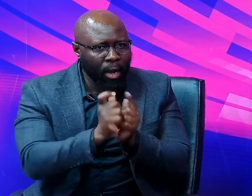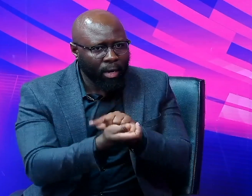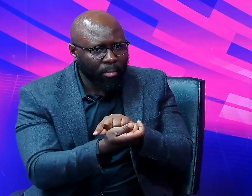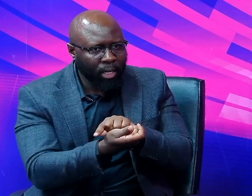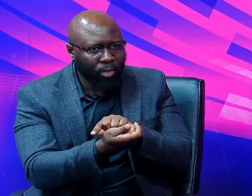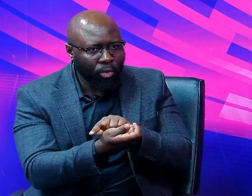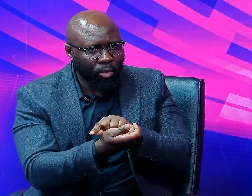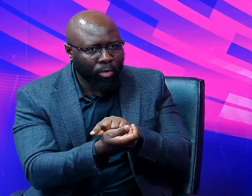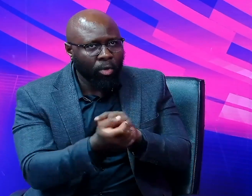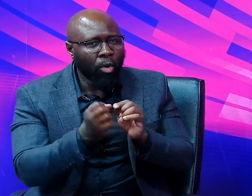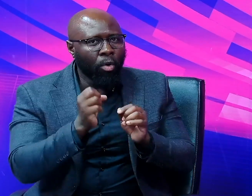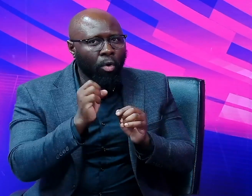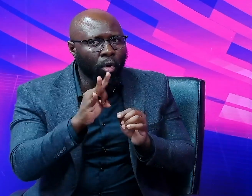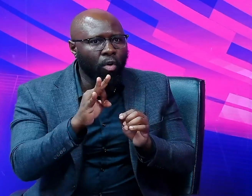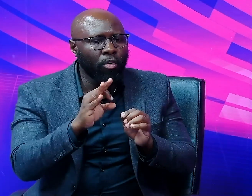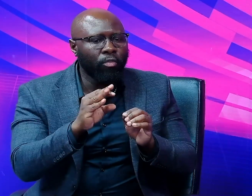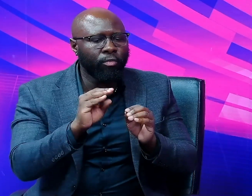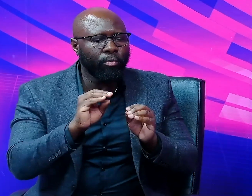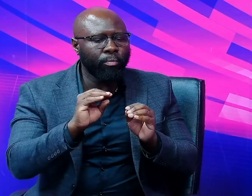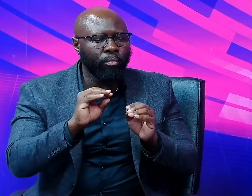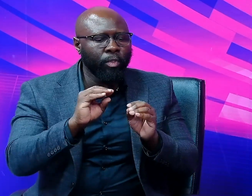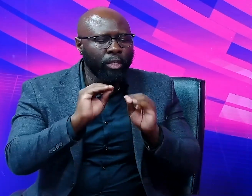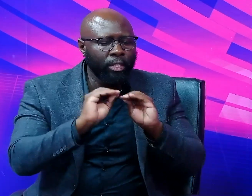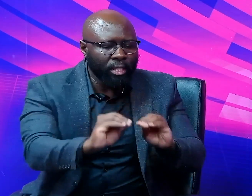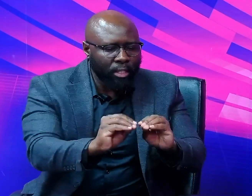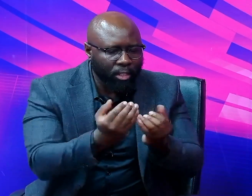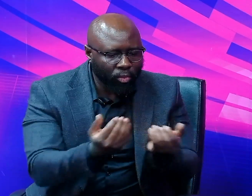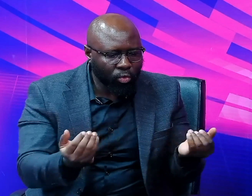experience and I saw one adaptation